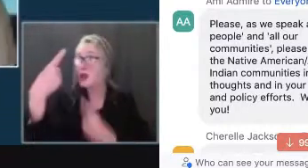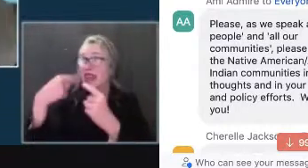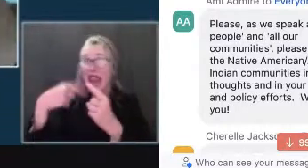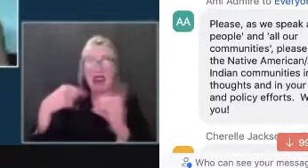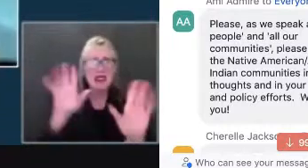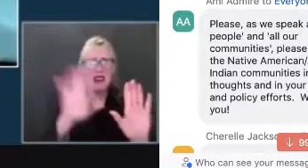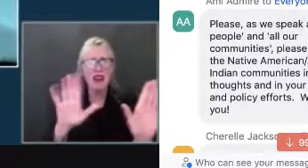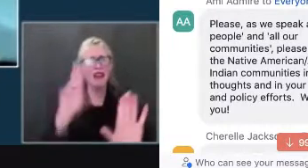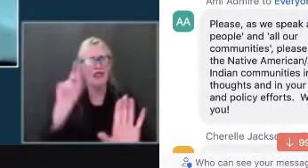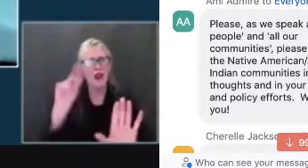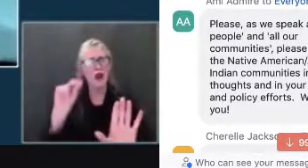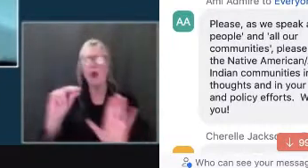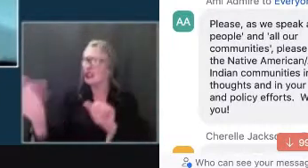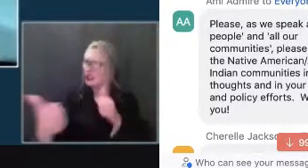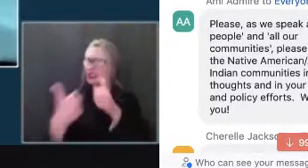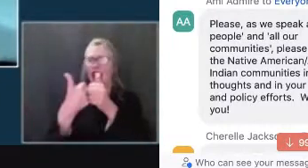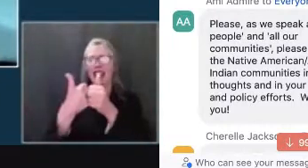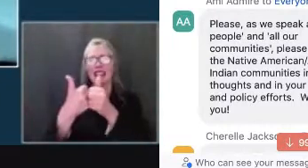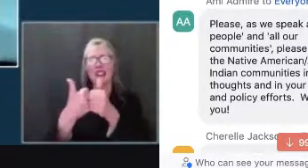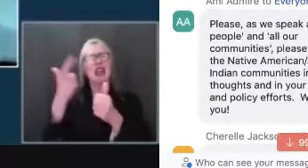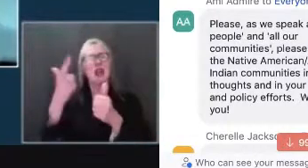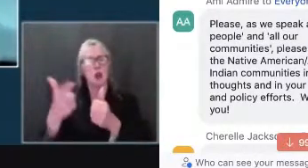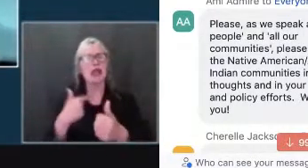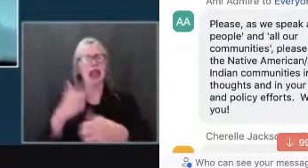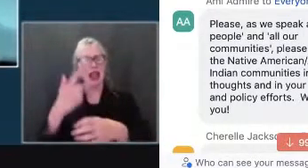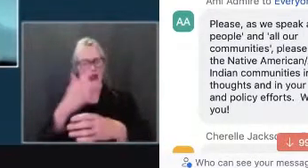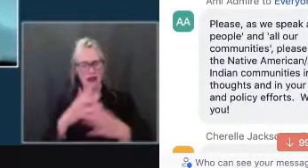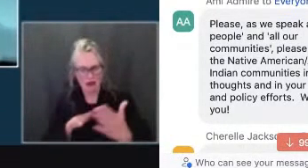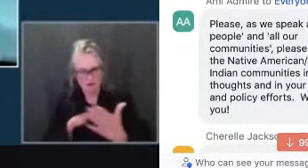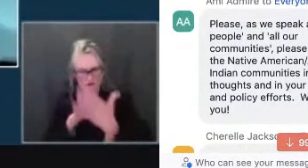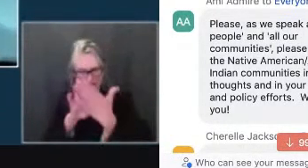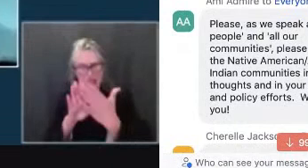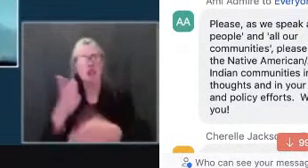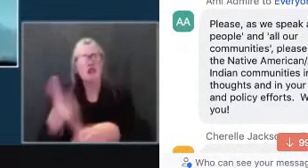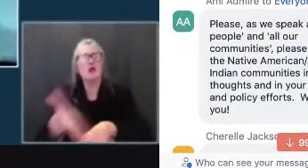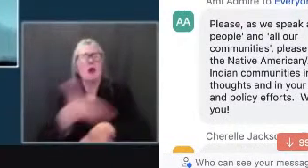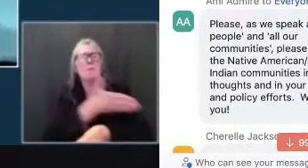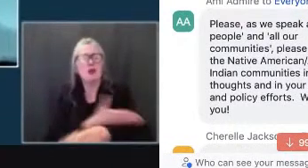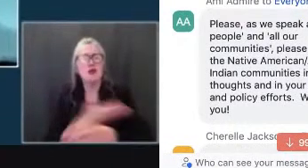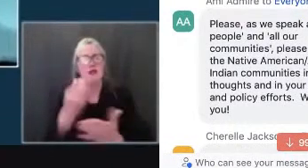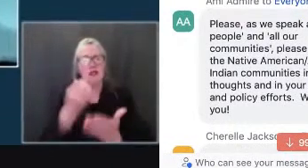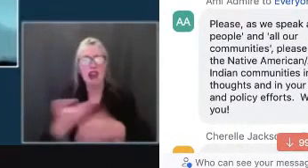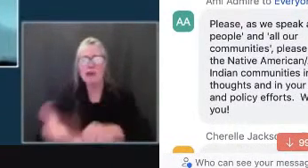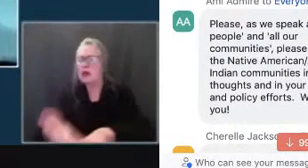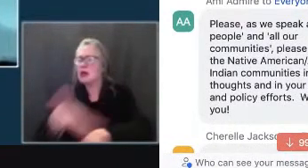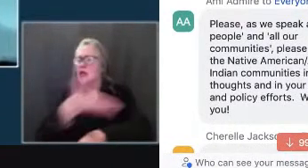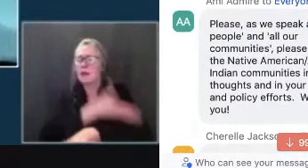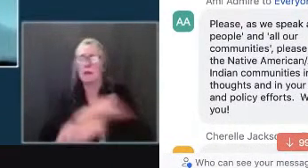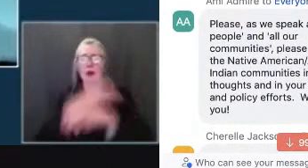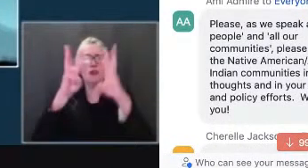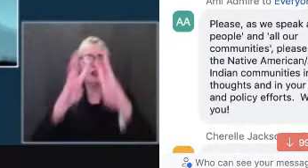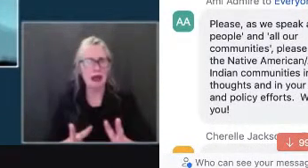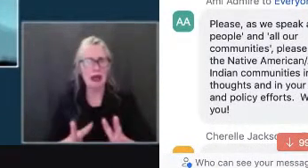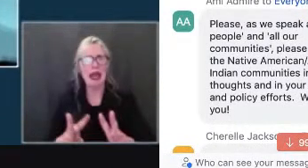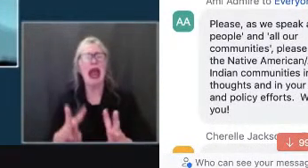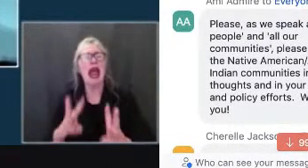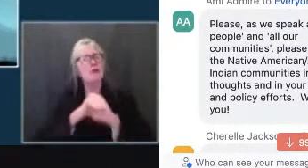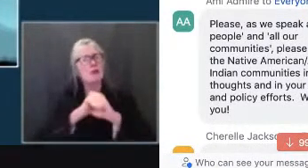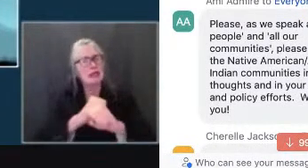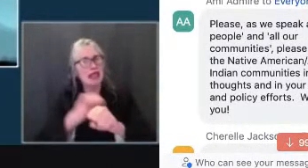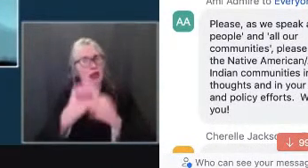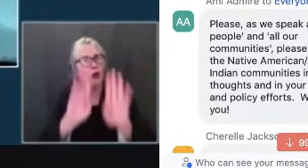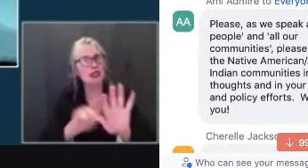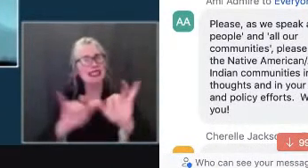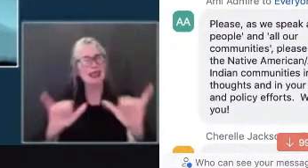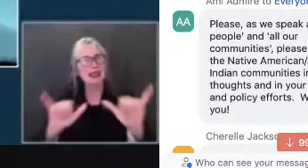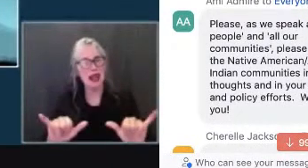economy, advance equity, and protect our workers at the same time. Because we can do all of that, and we have to do all of that. And the truth is, change